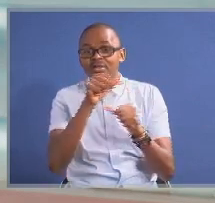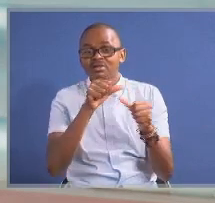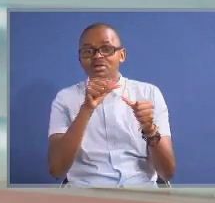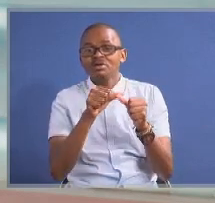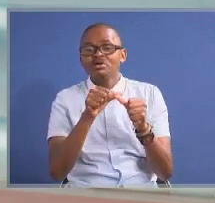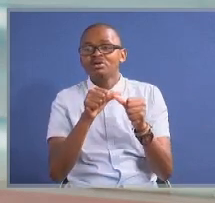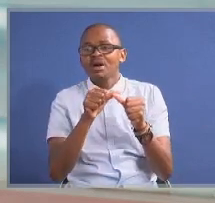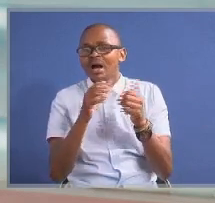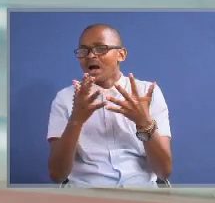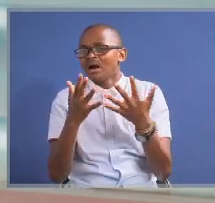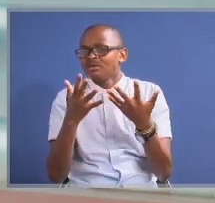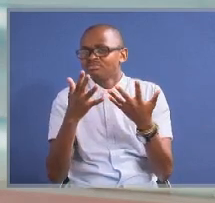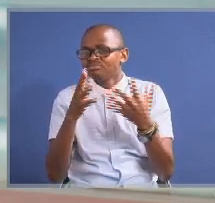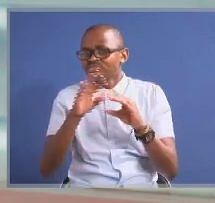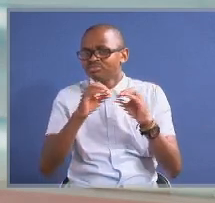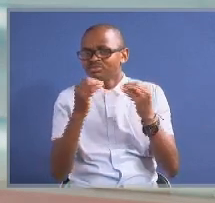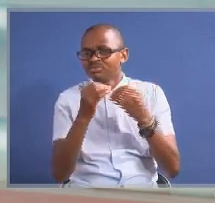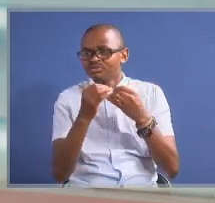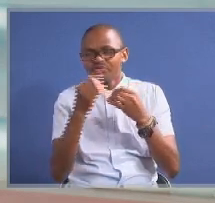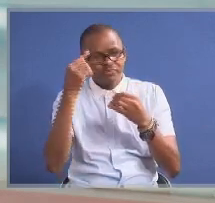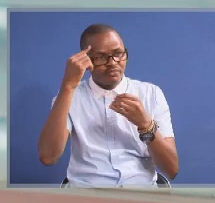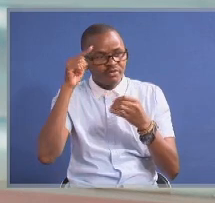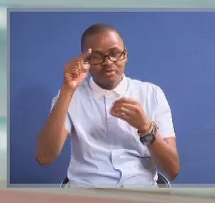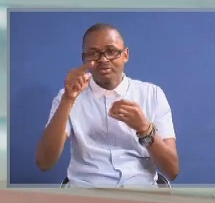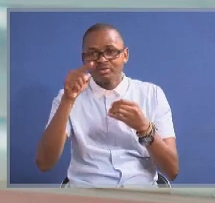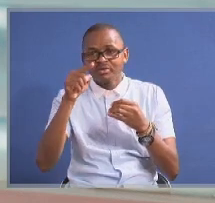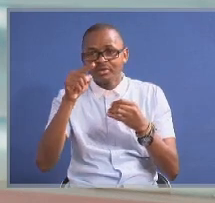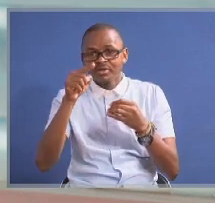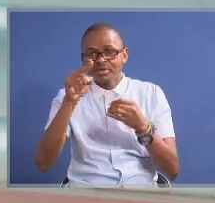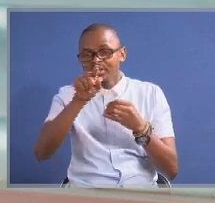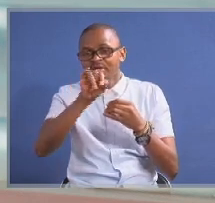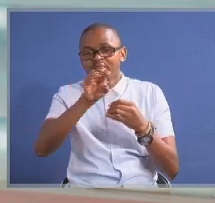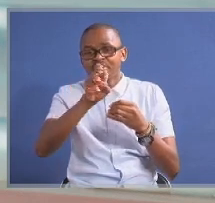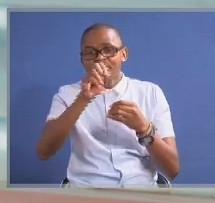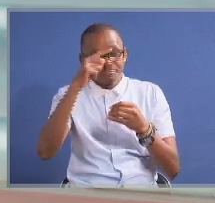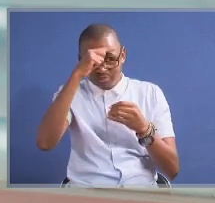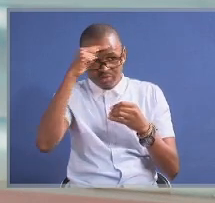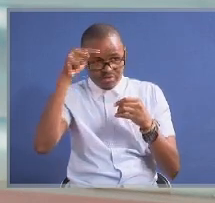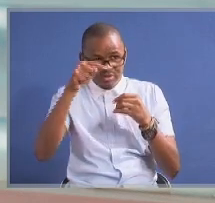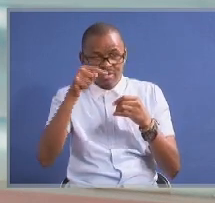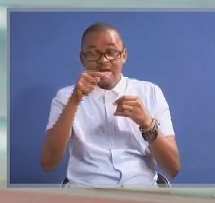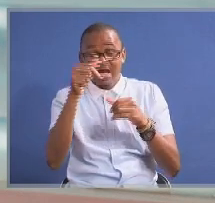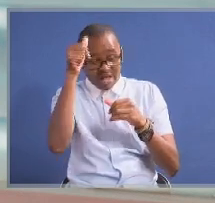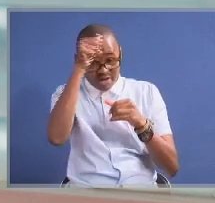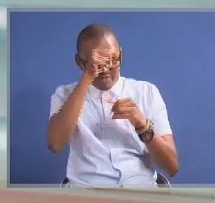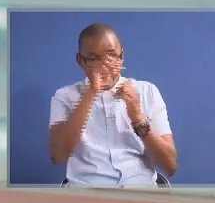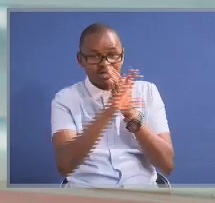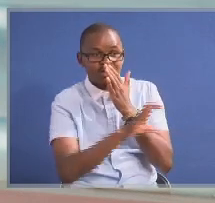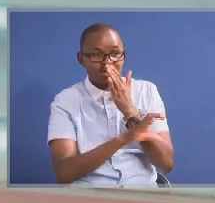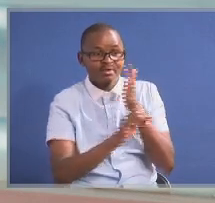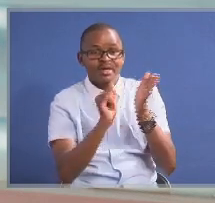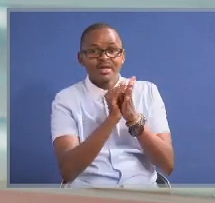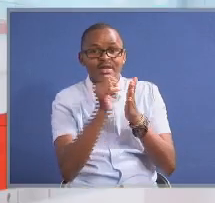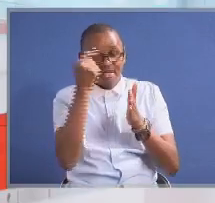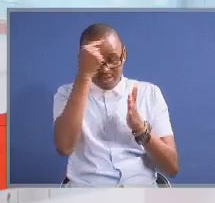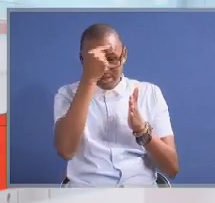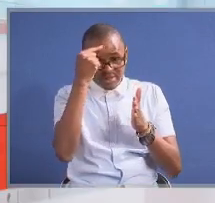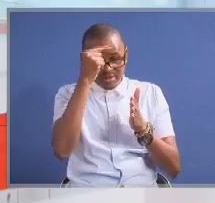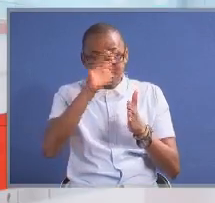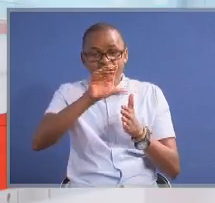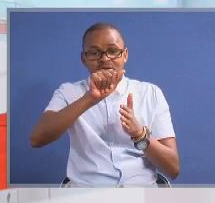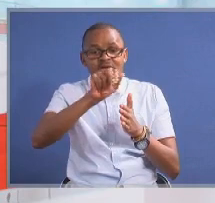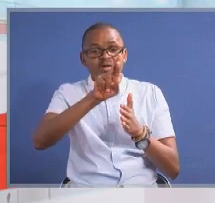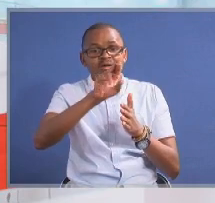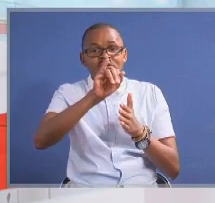about, how is the organization going for you as Timor-Leste? Because this is to build African countries and Asian countries and Caribbean